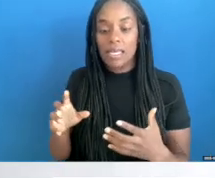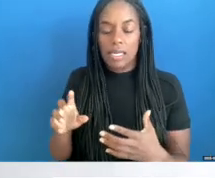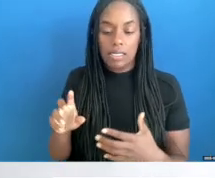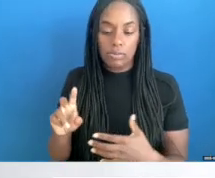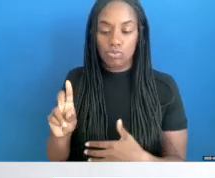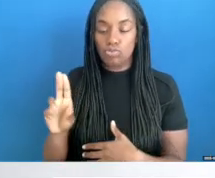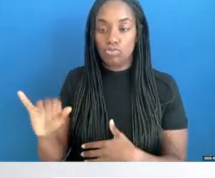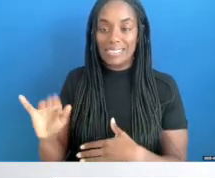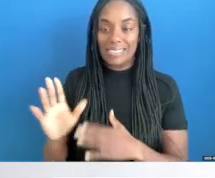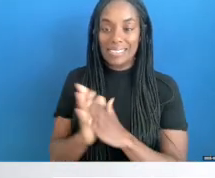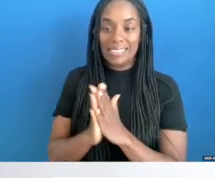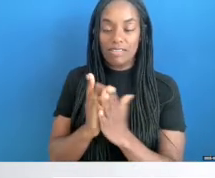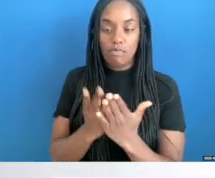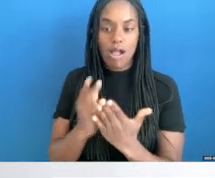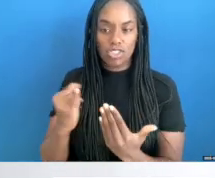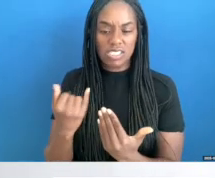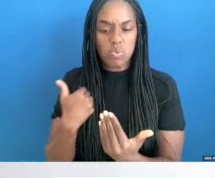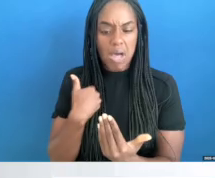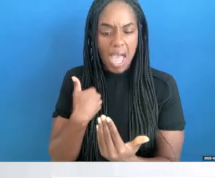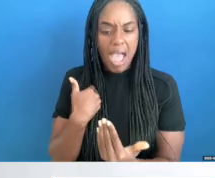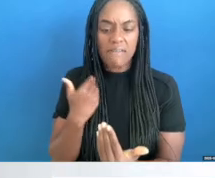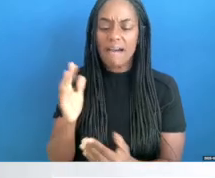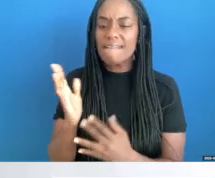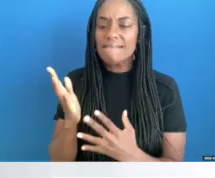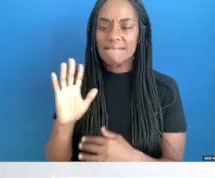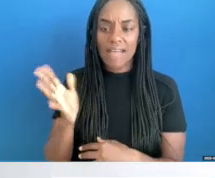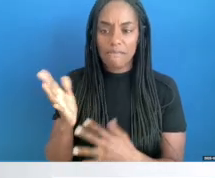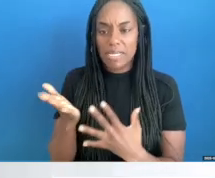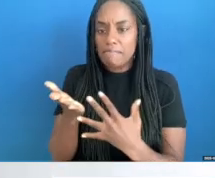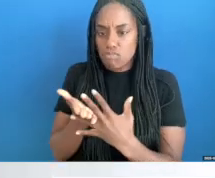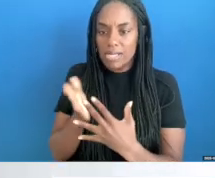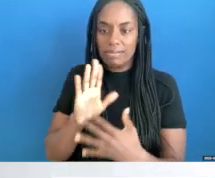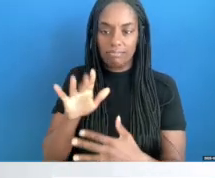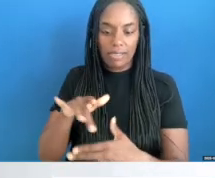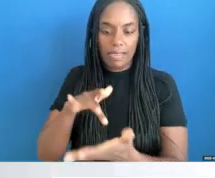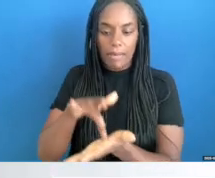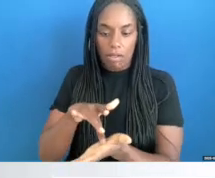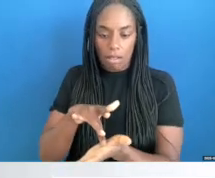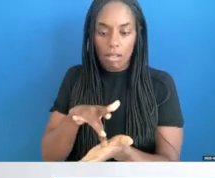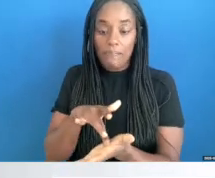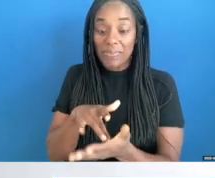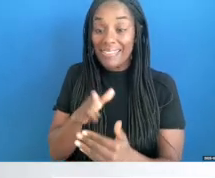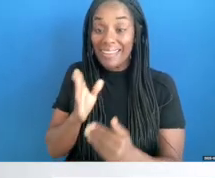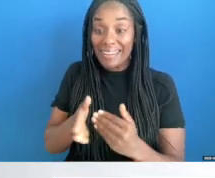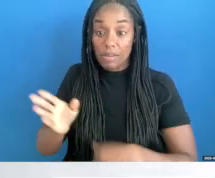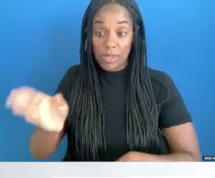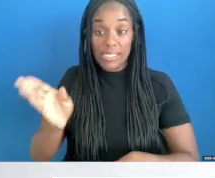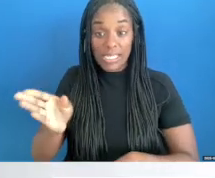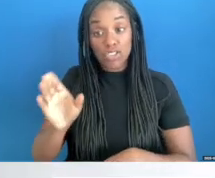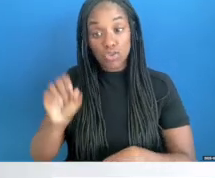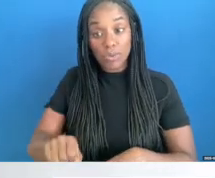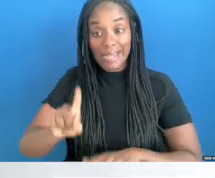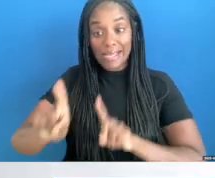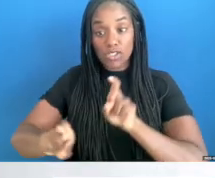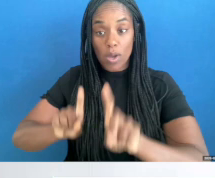between. You'll be able to ask questions or provide comments at the end of those presentations.